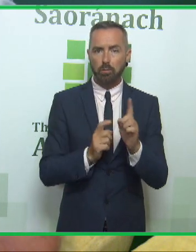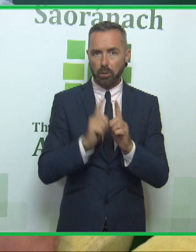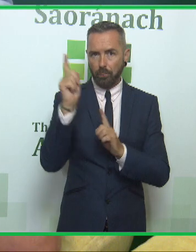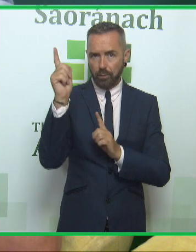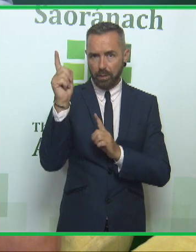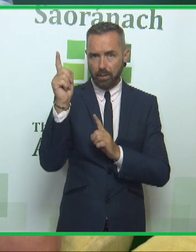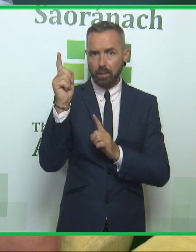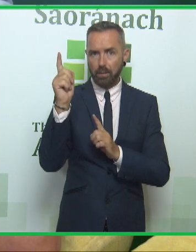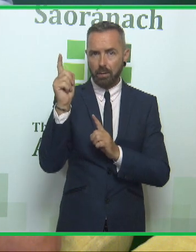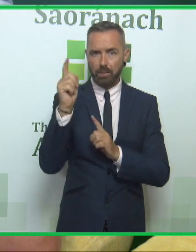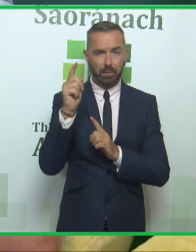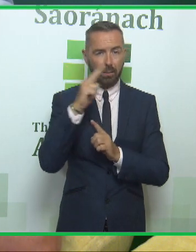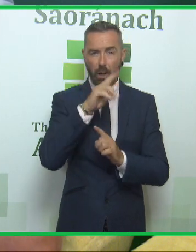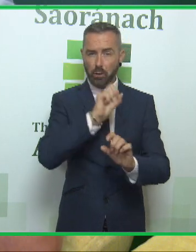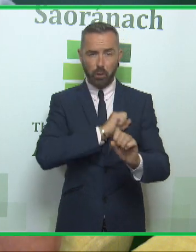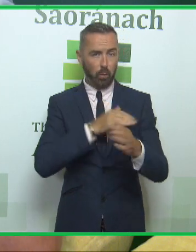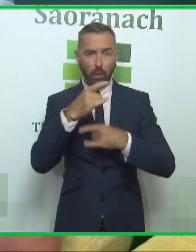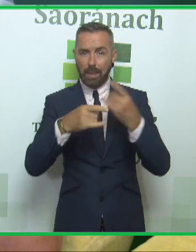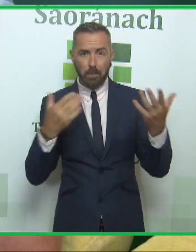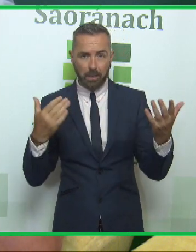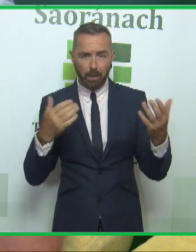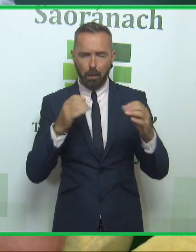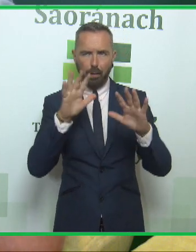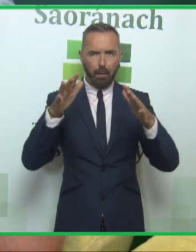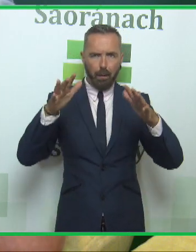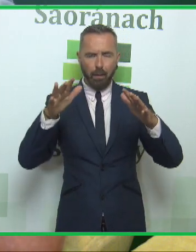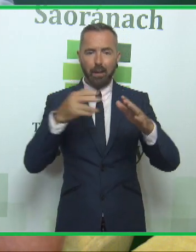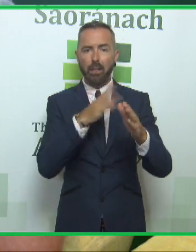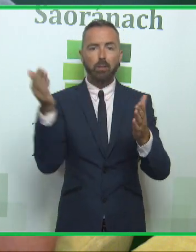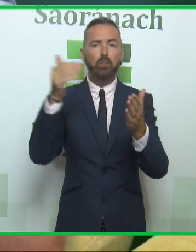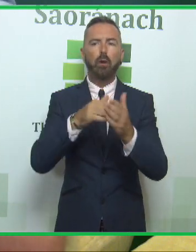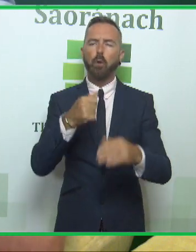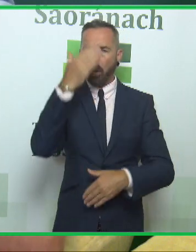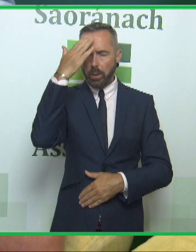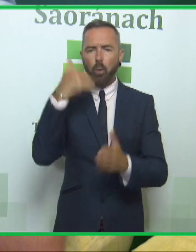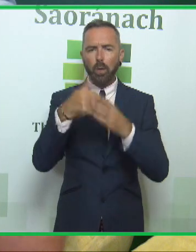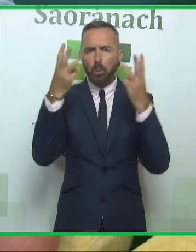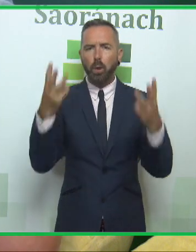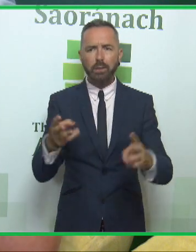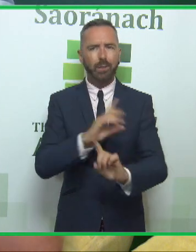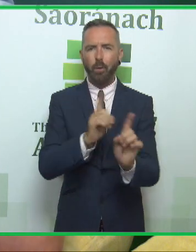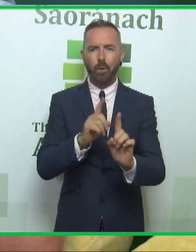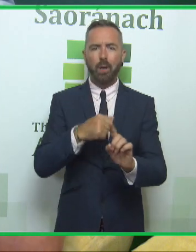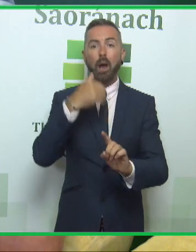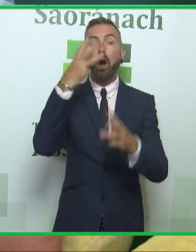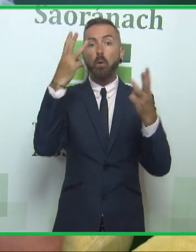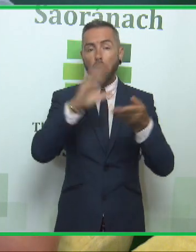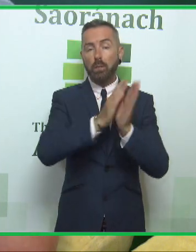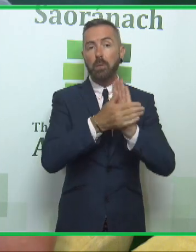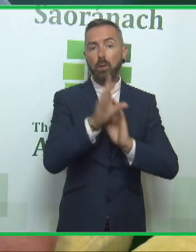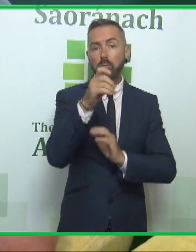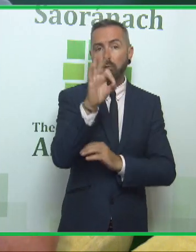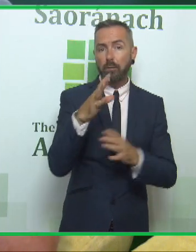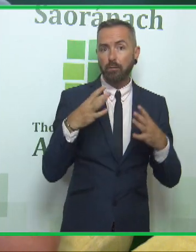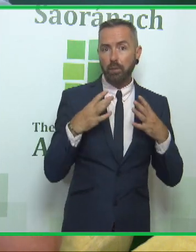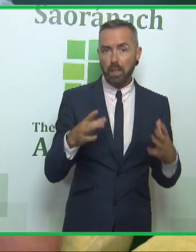they're ambivalent. So it's not, people are not coming in and they're like, I want to get drug free. It's always, I want to get drug free, and it's usually